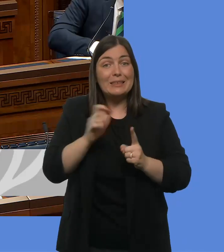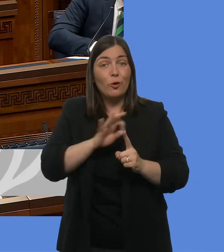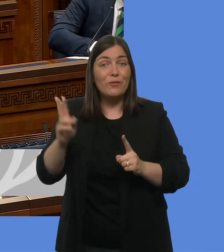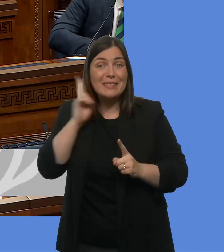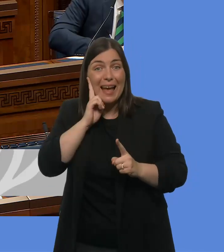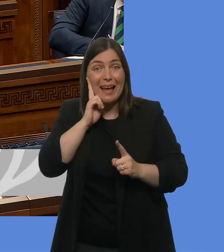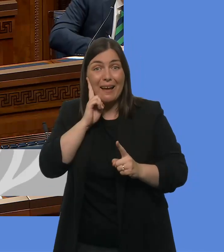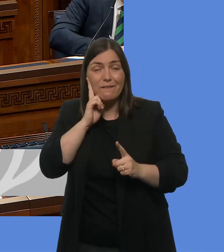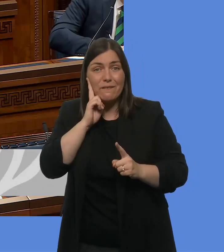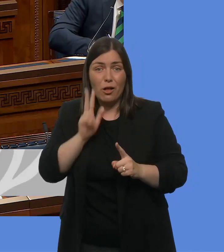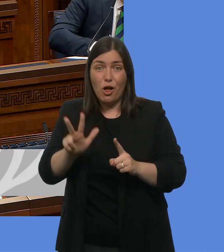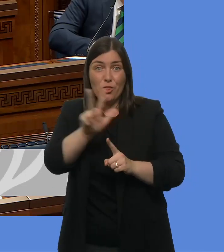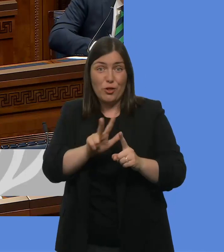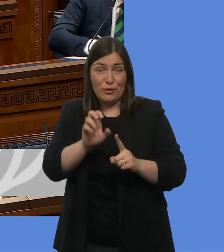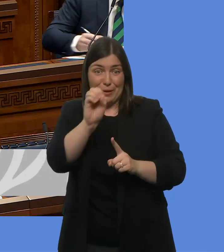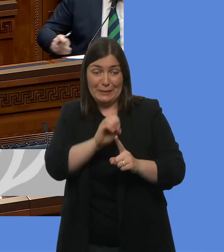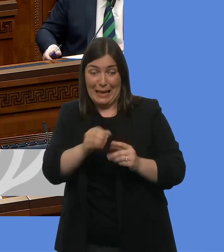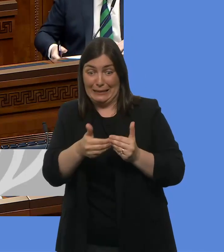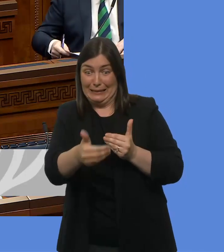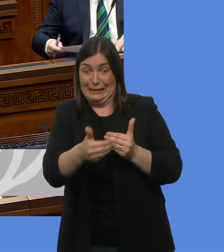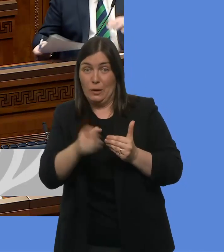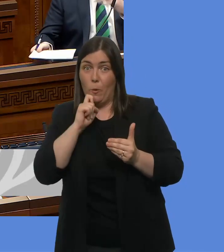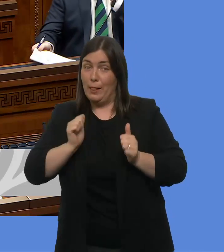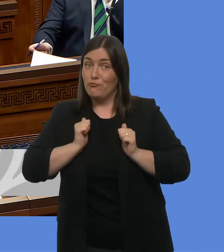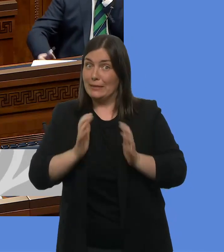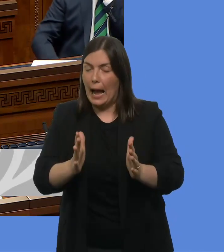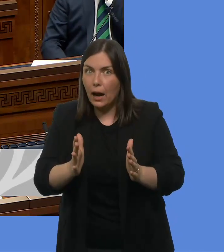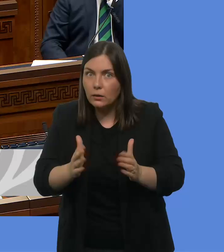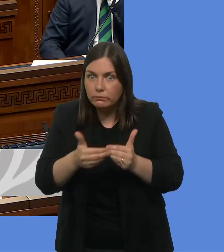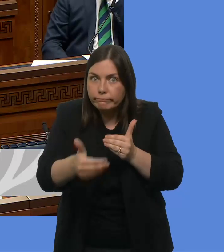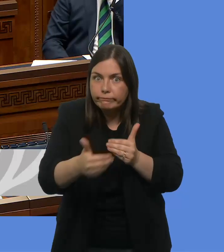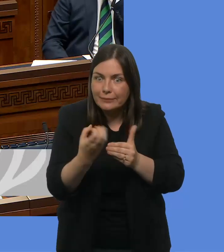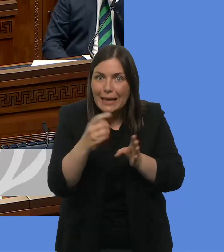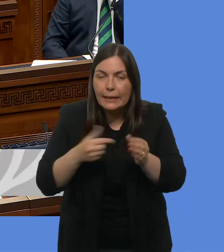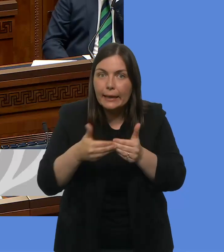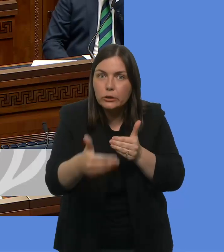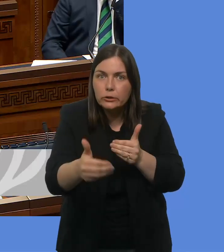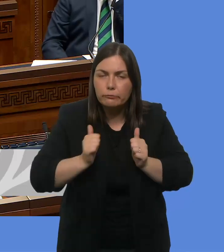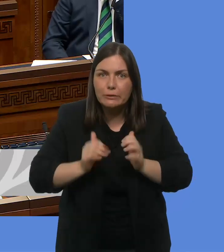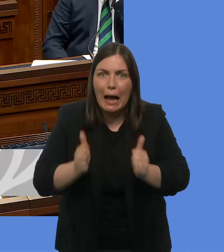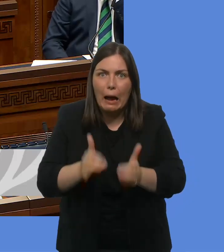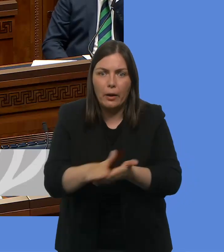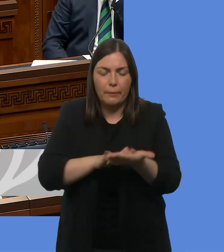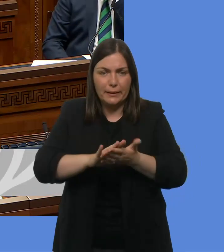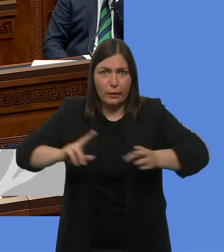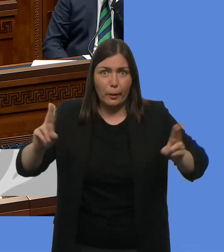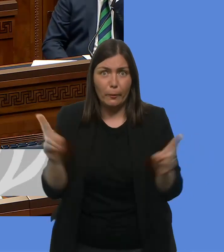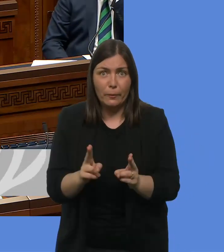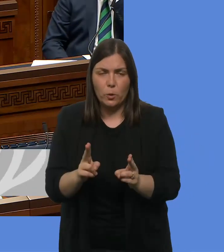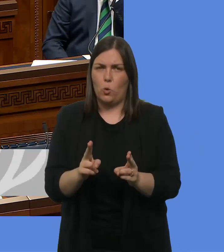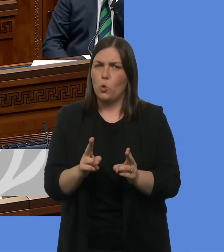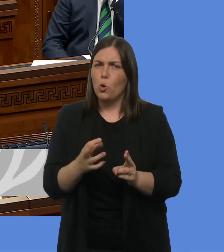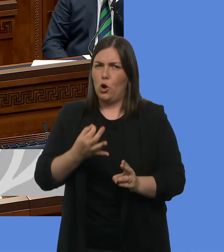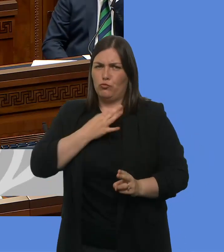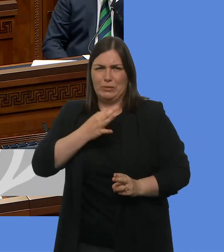need to future-proof this vital profession. This decline in the workforce creates significant challenges for